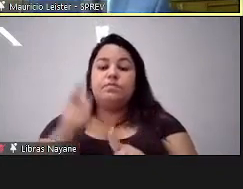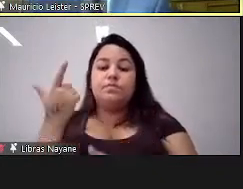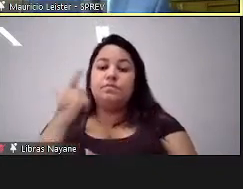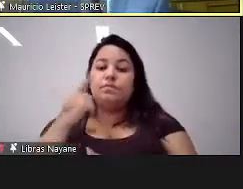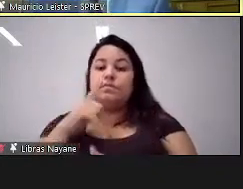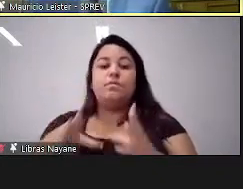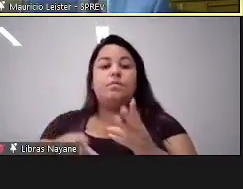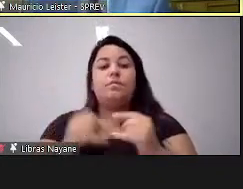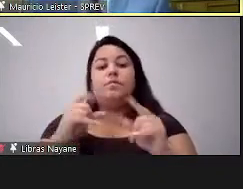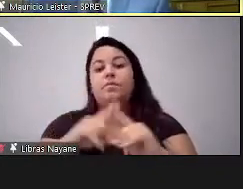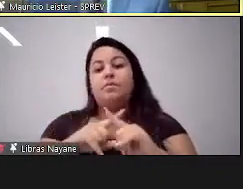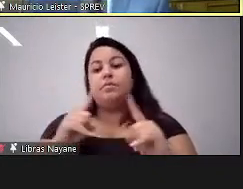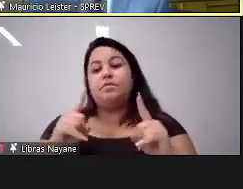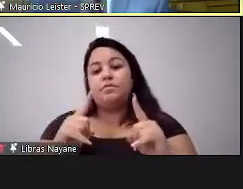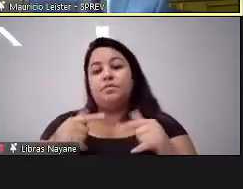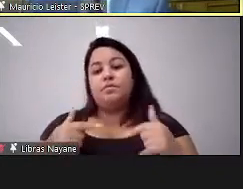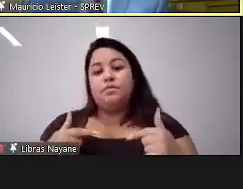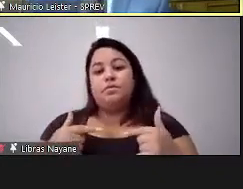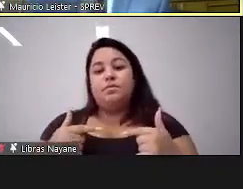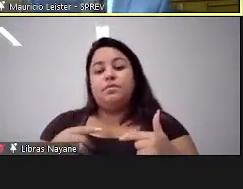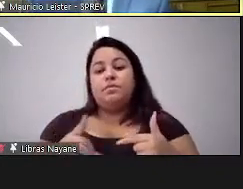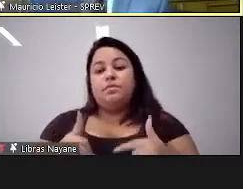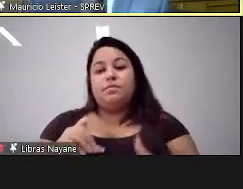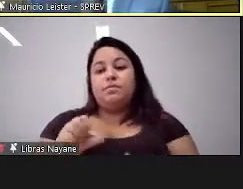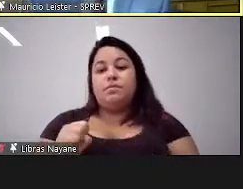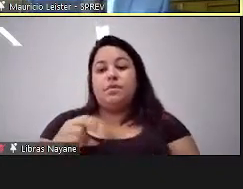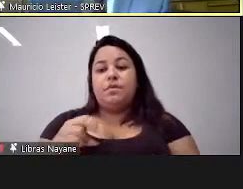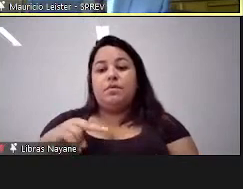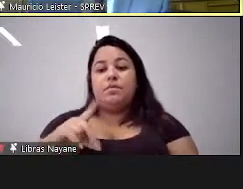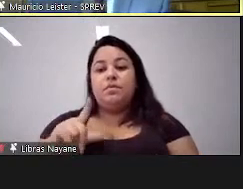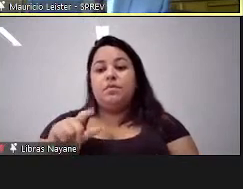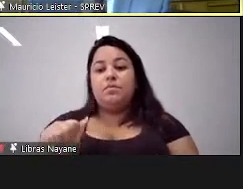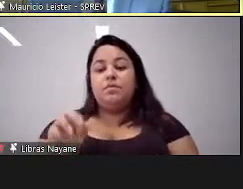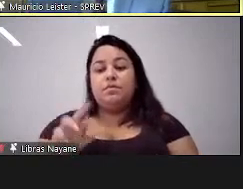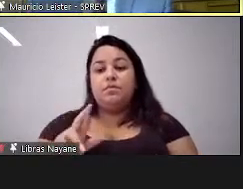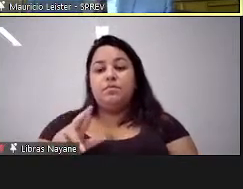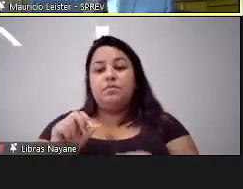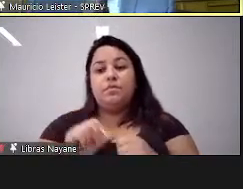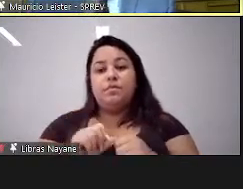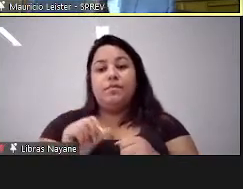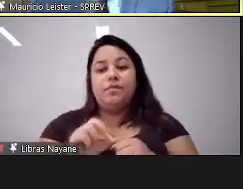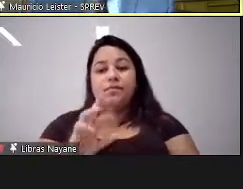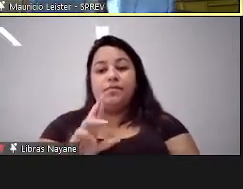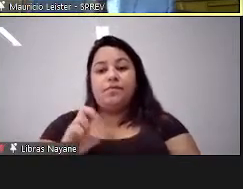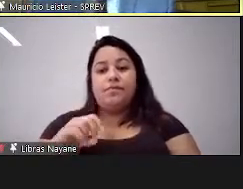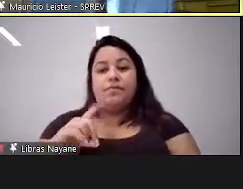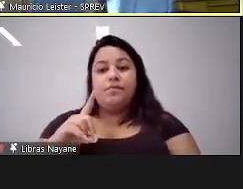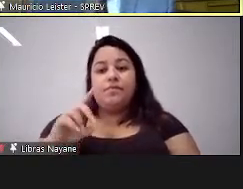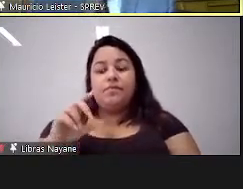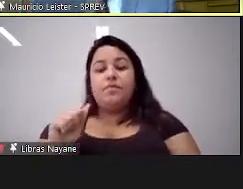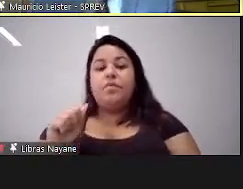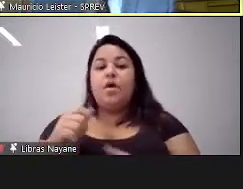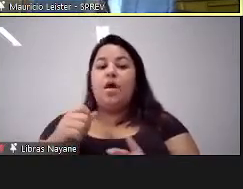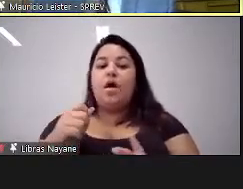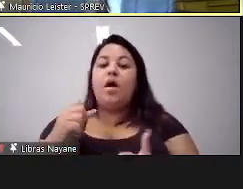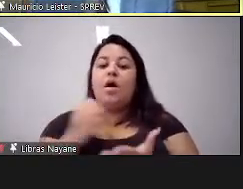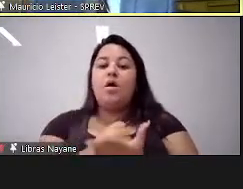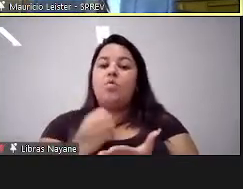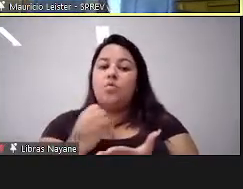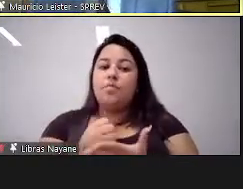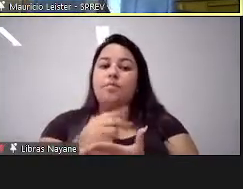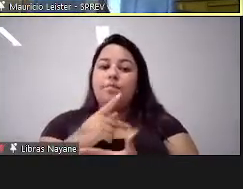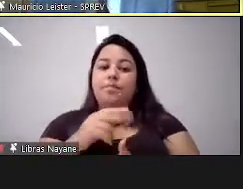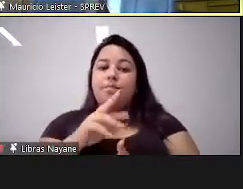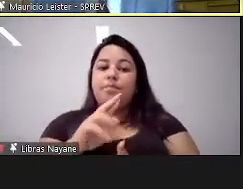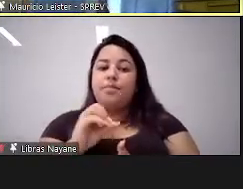If we can accumulate, if we want to generate income, the many